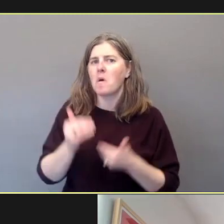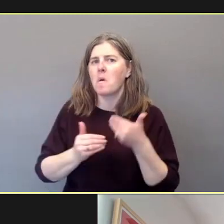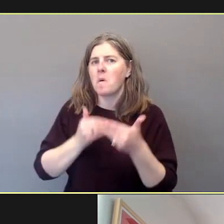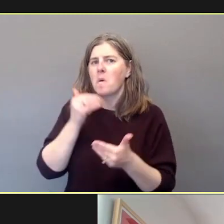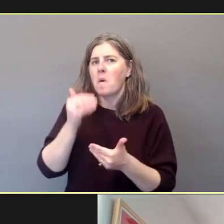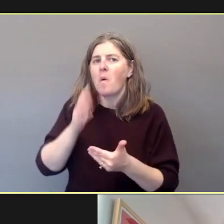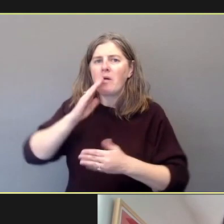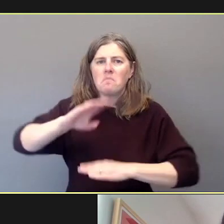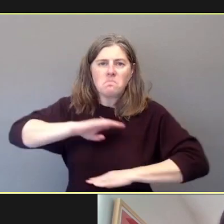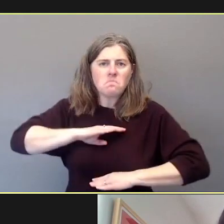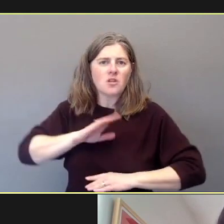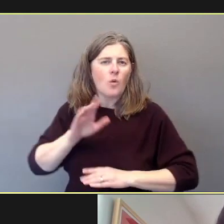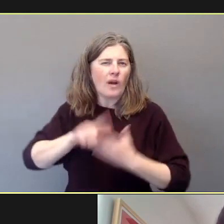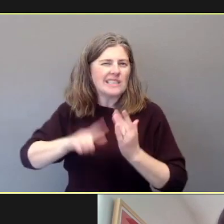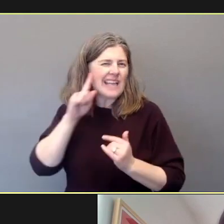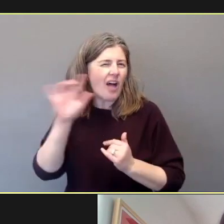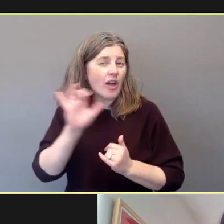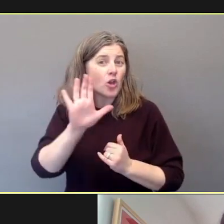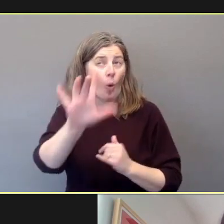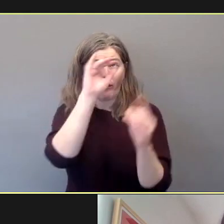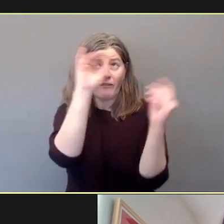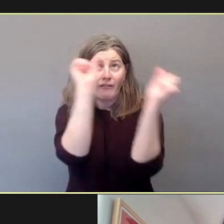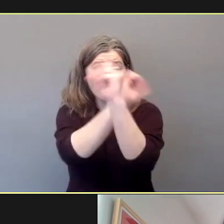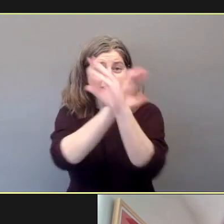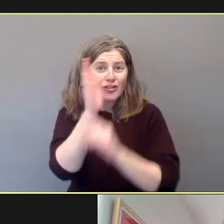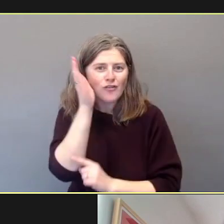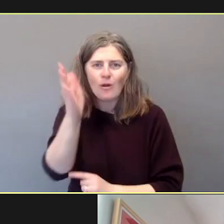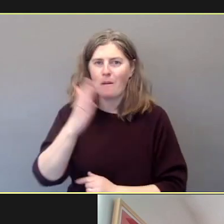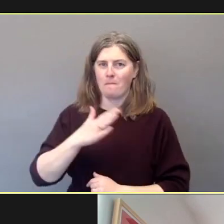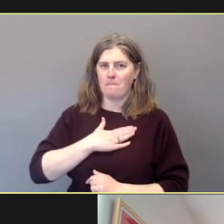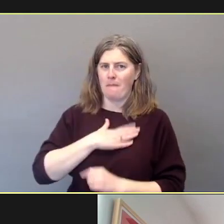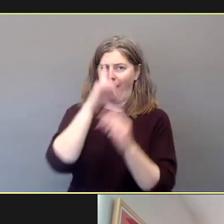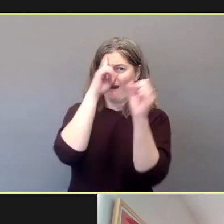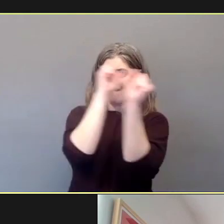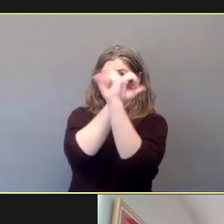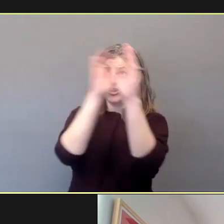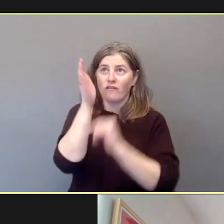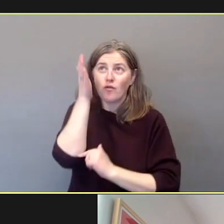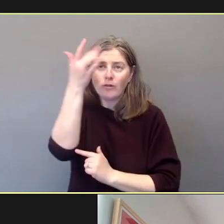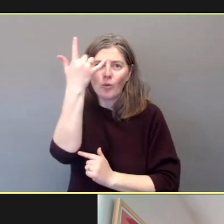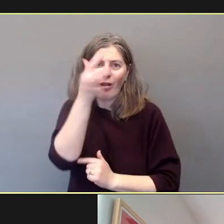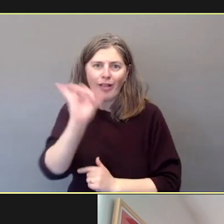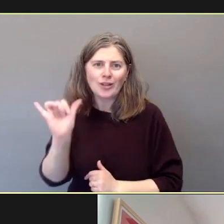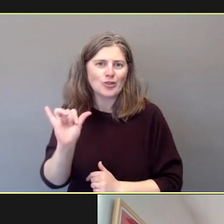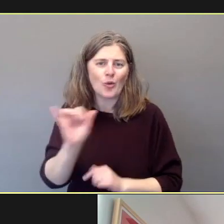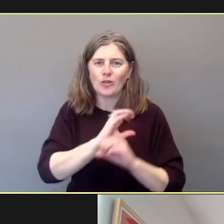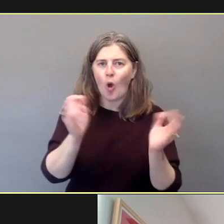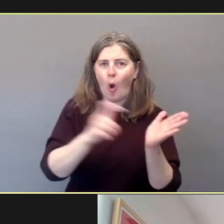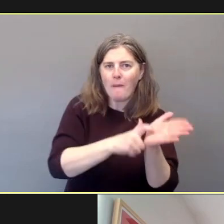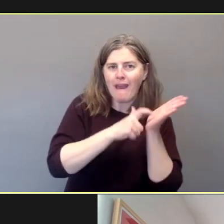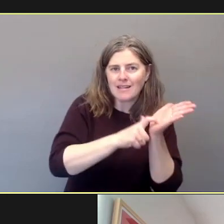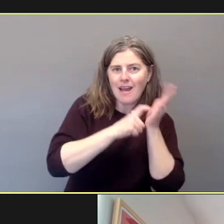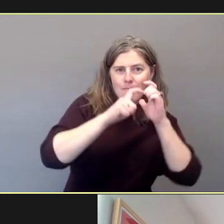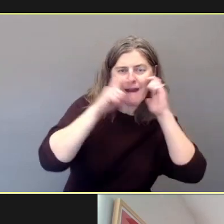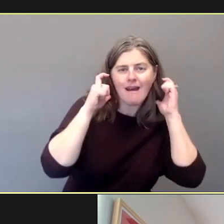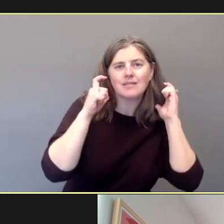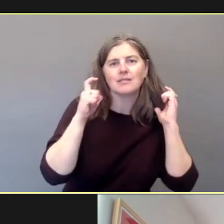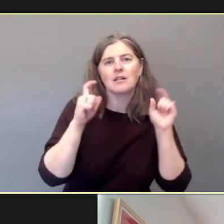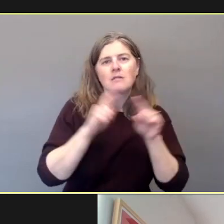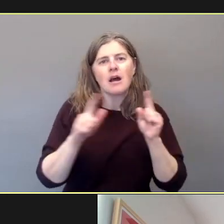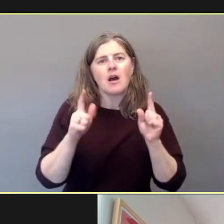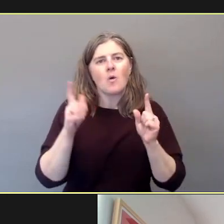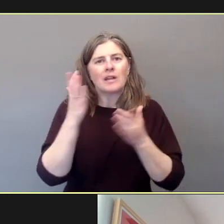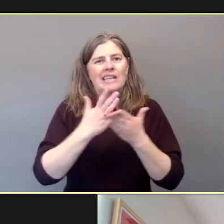what sounds like your vision of the future. It's my vision of the future as well, but we just need some breathing